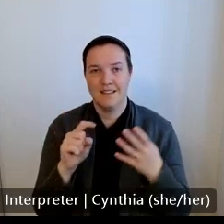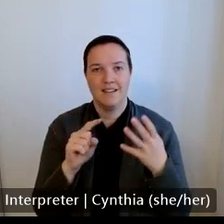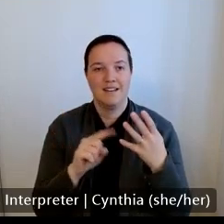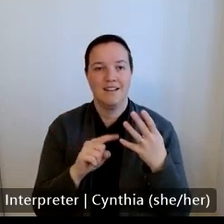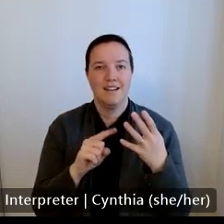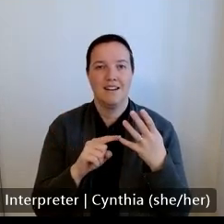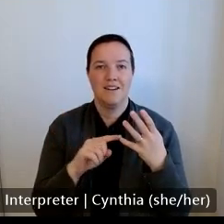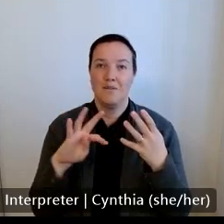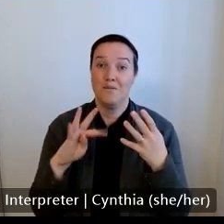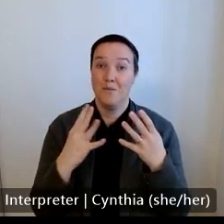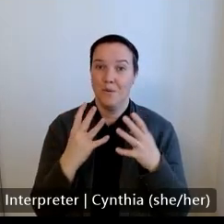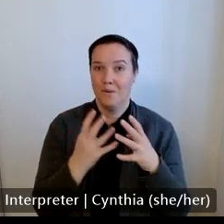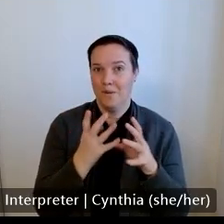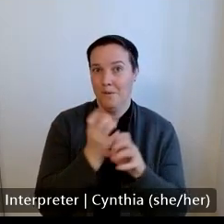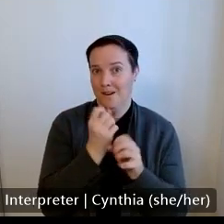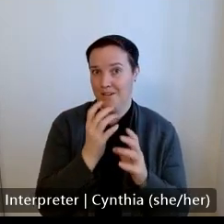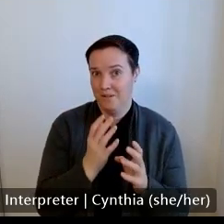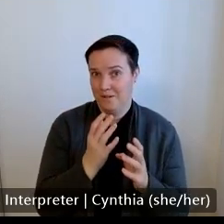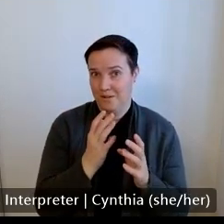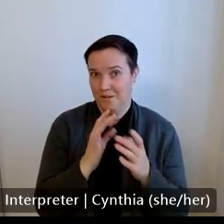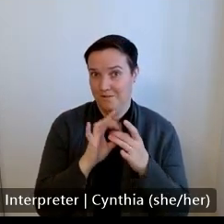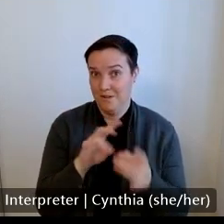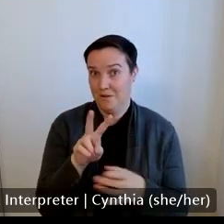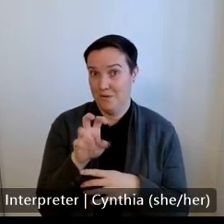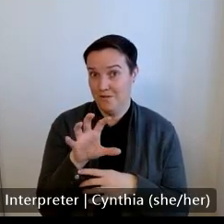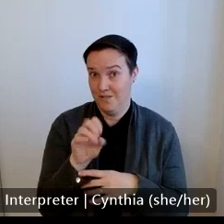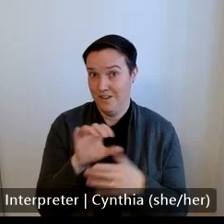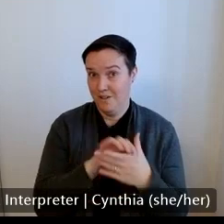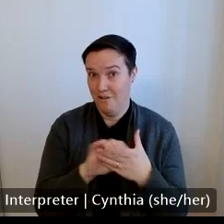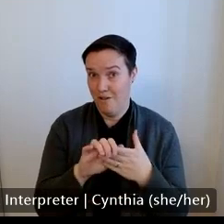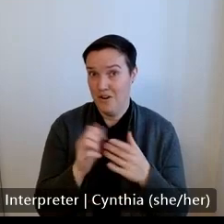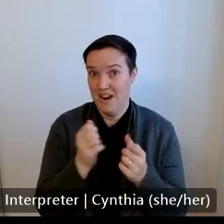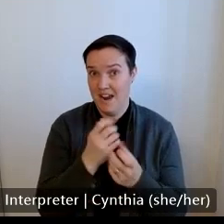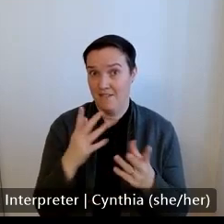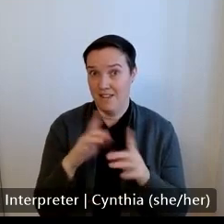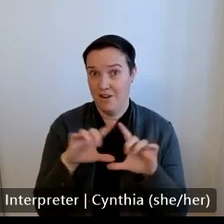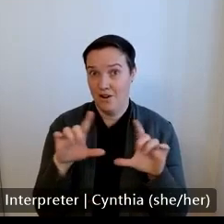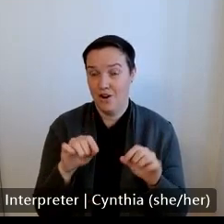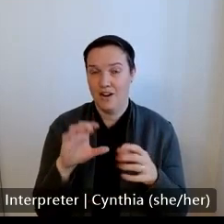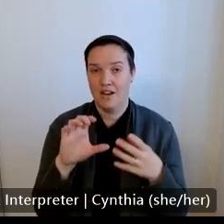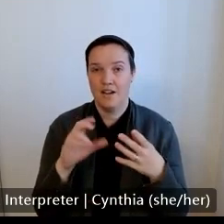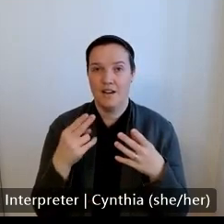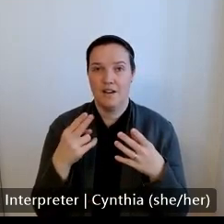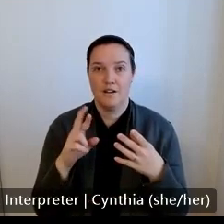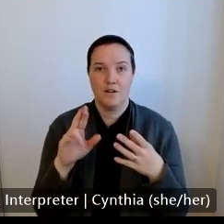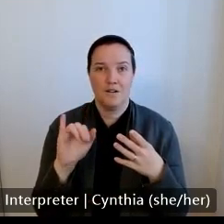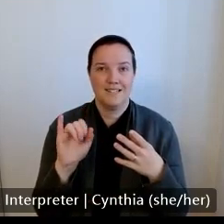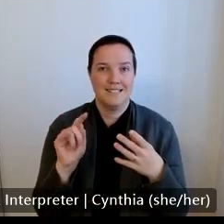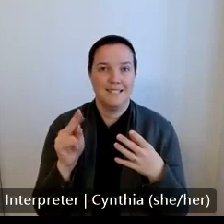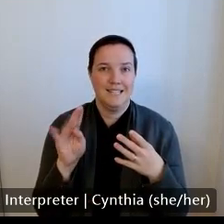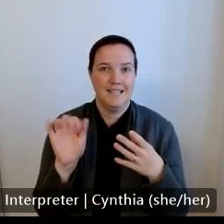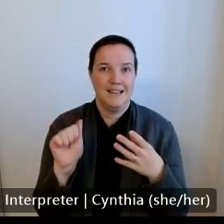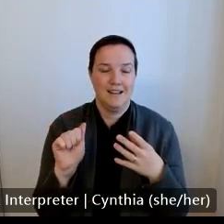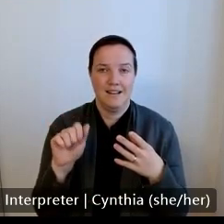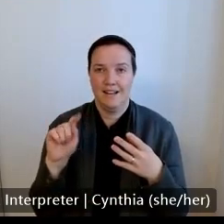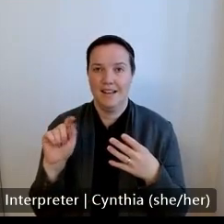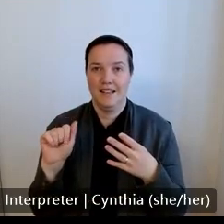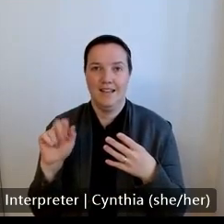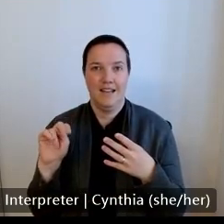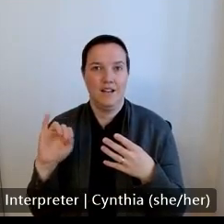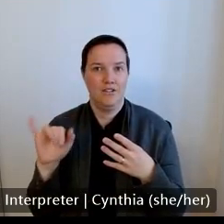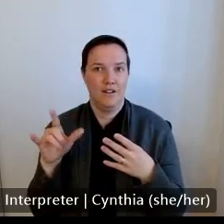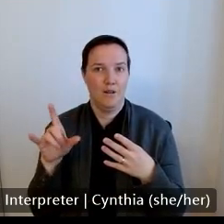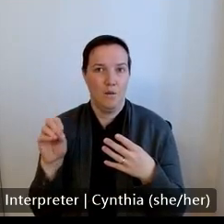And our fourth winner of the $250 everything card is Christina Tangelo.